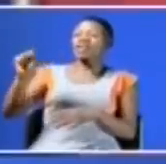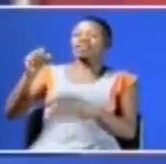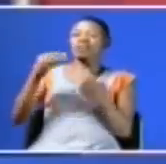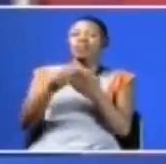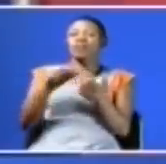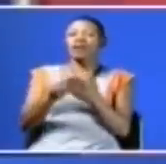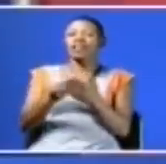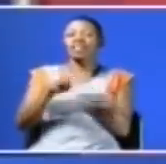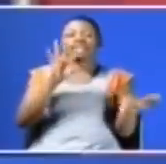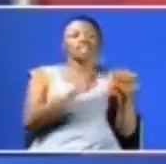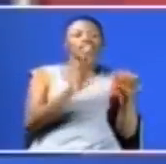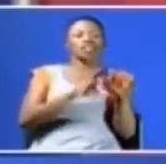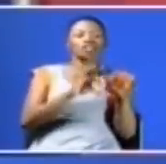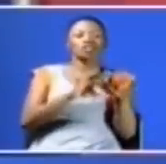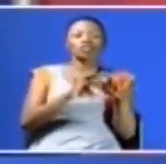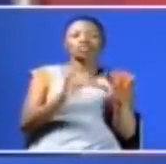In the elections,